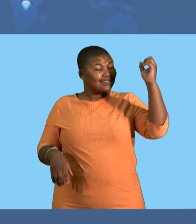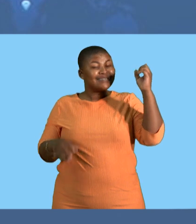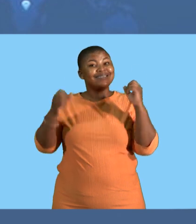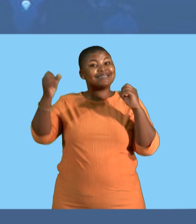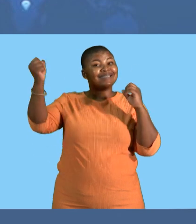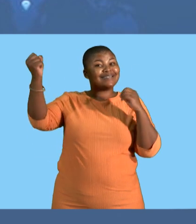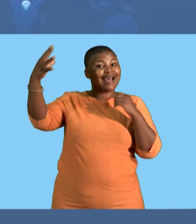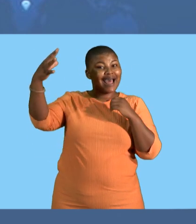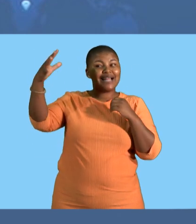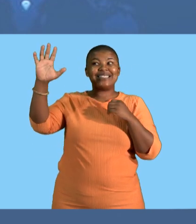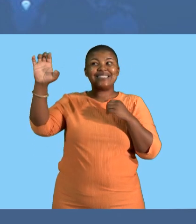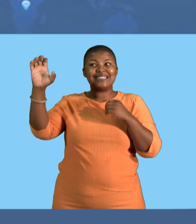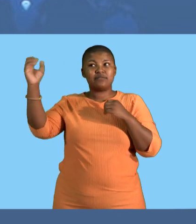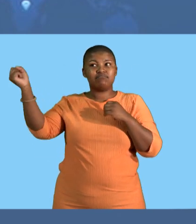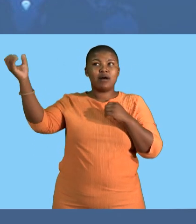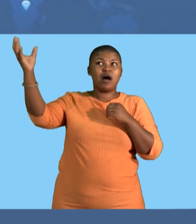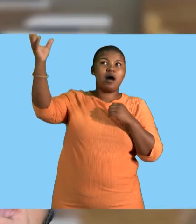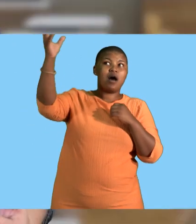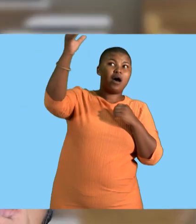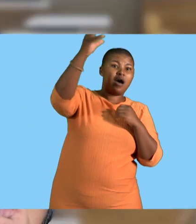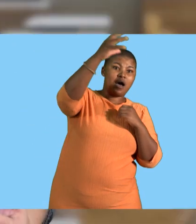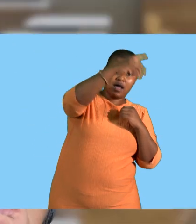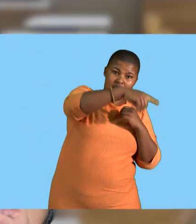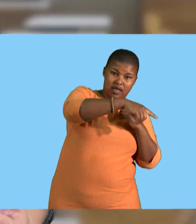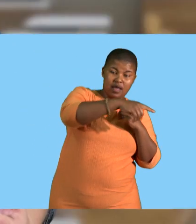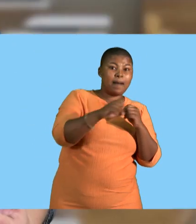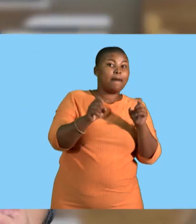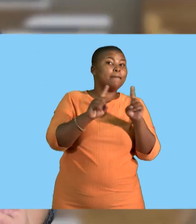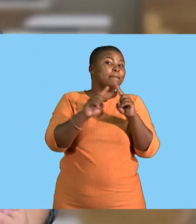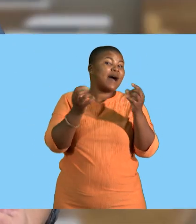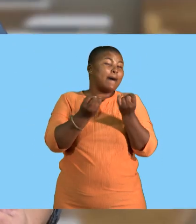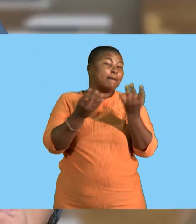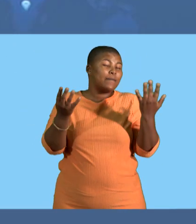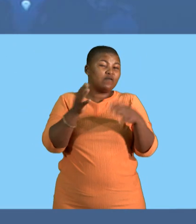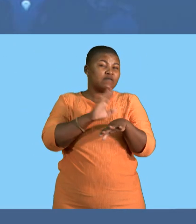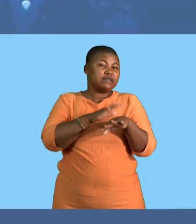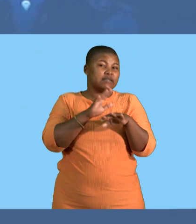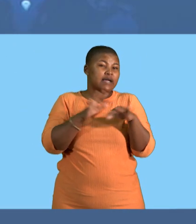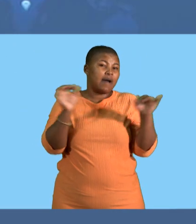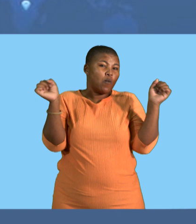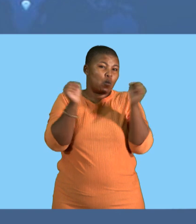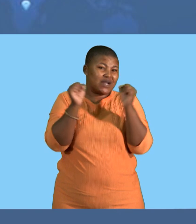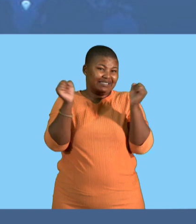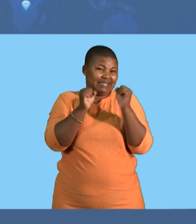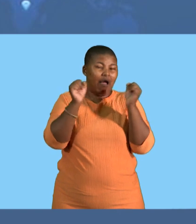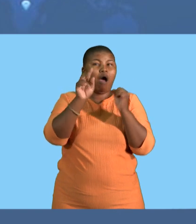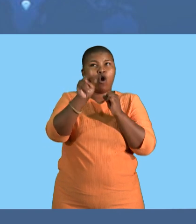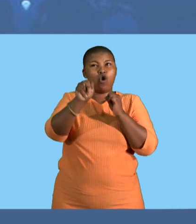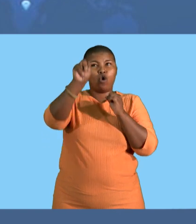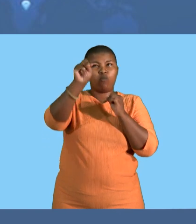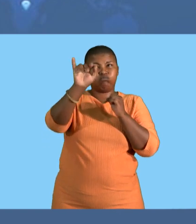west? But during the winter months, the sun spends most of its time on the northern